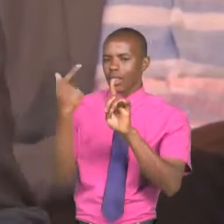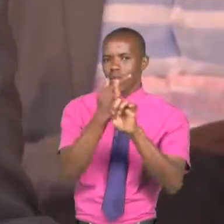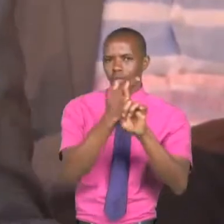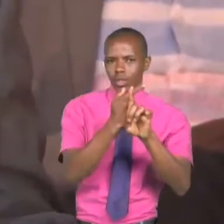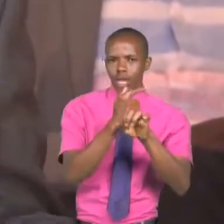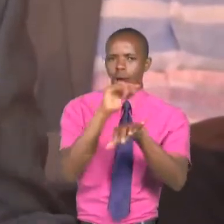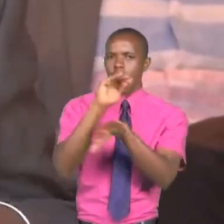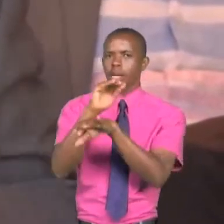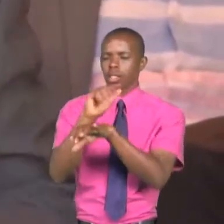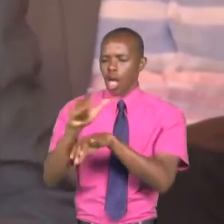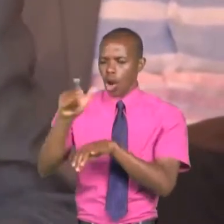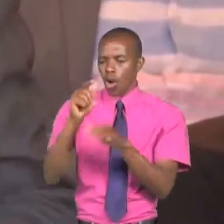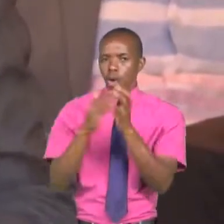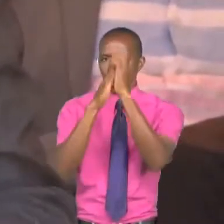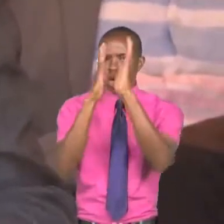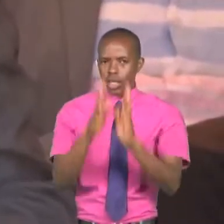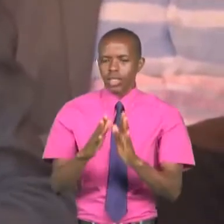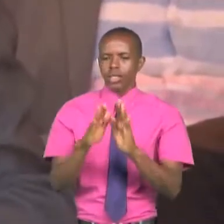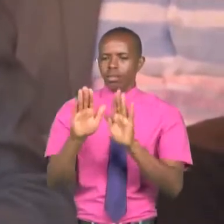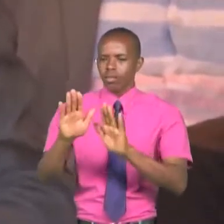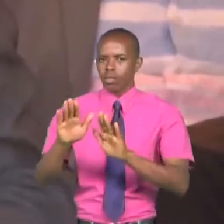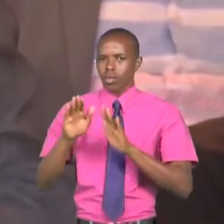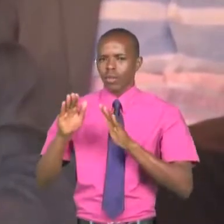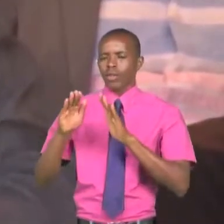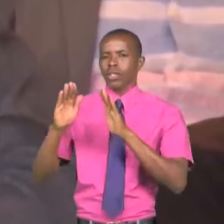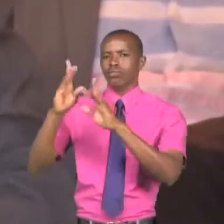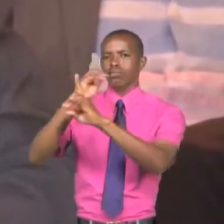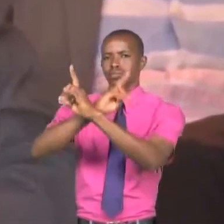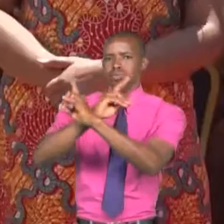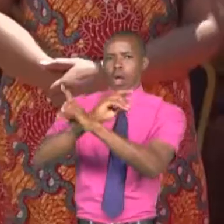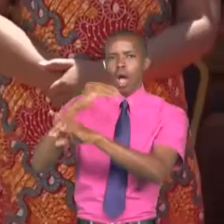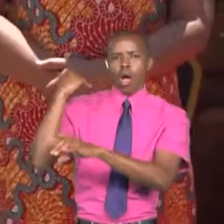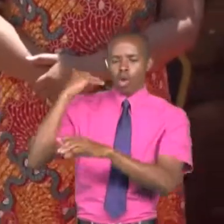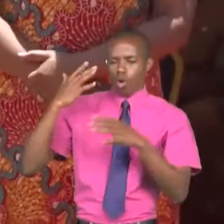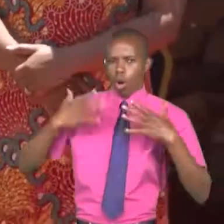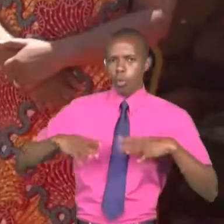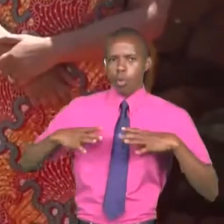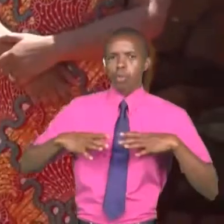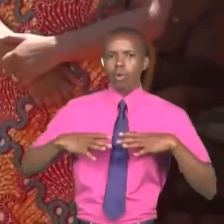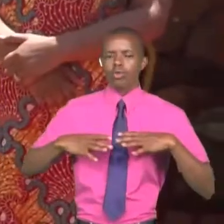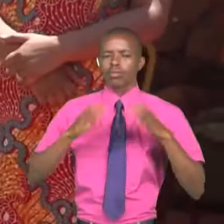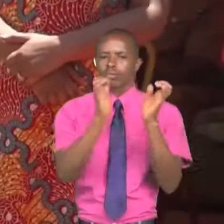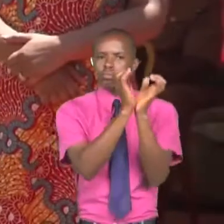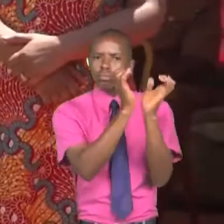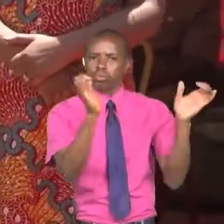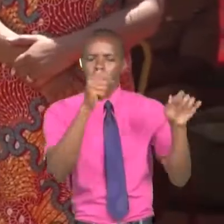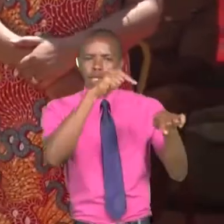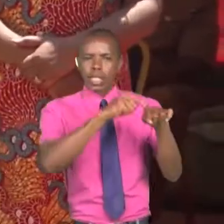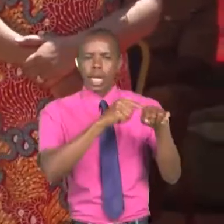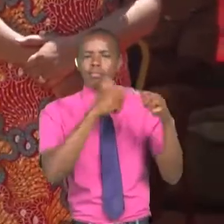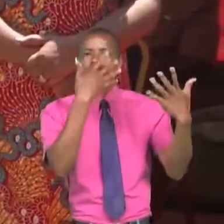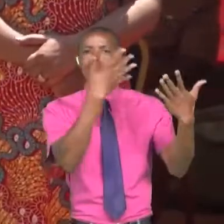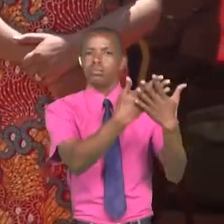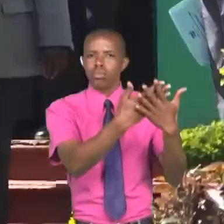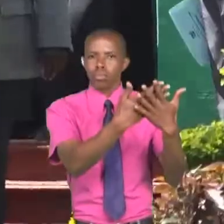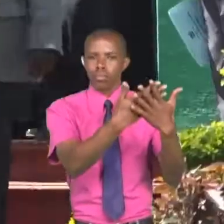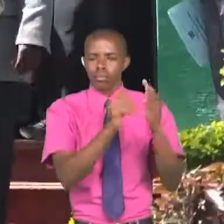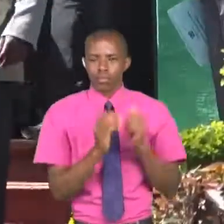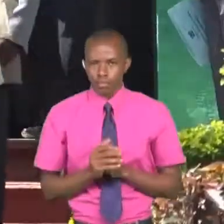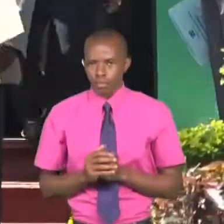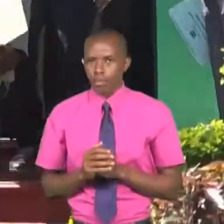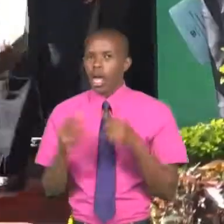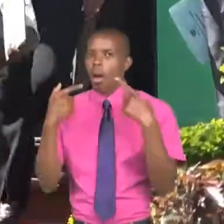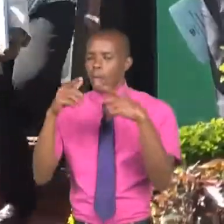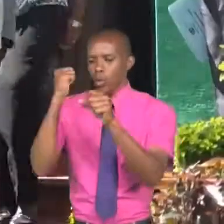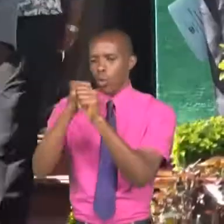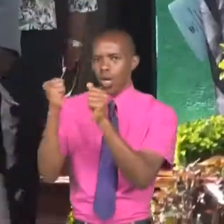urged local leaders to desist from protecting criminal elements by bailing them out of police nets and instead